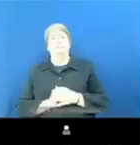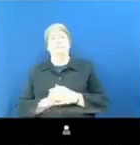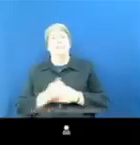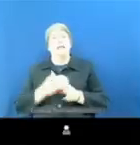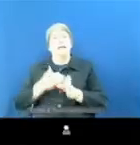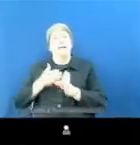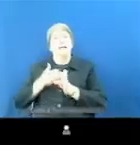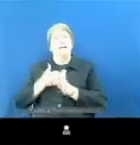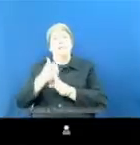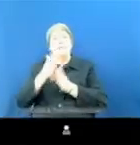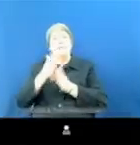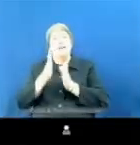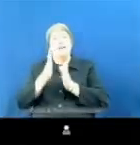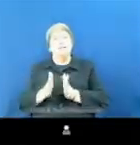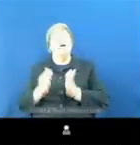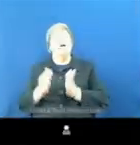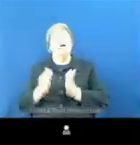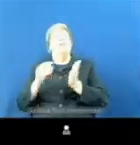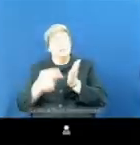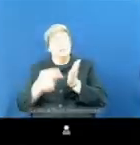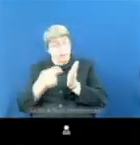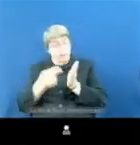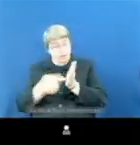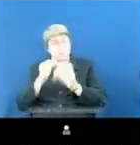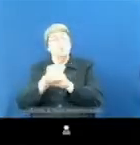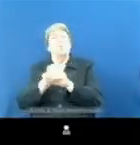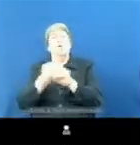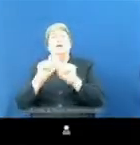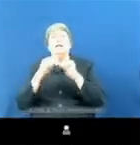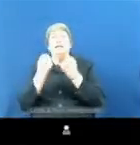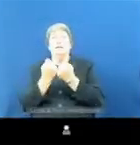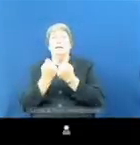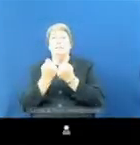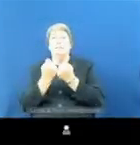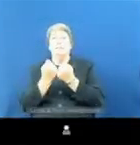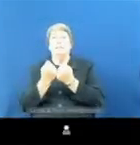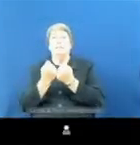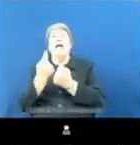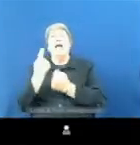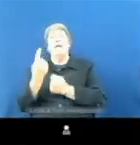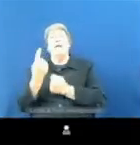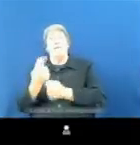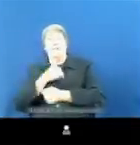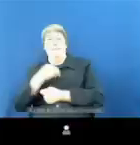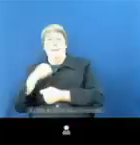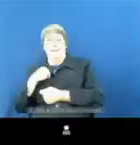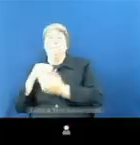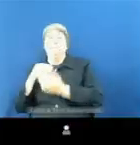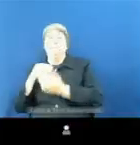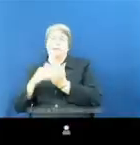Specialists sometimes work in teams, and one member of that team is often deaf.